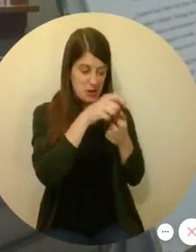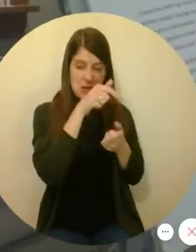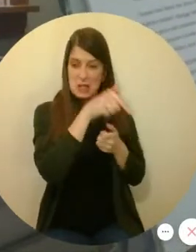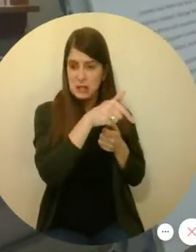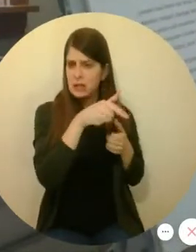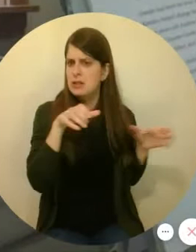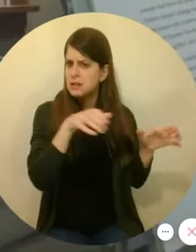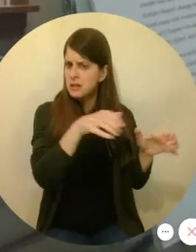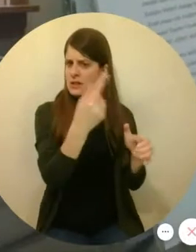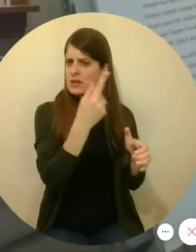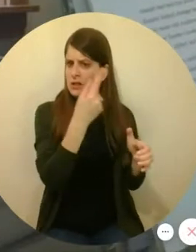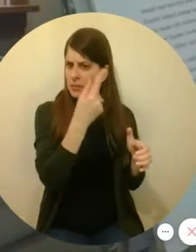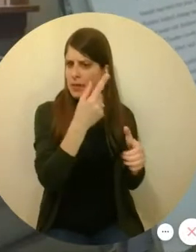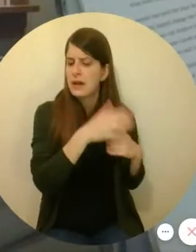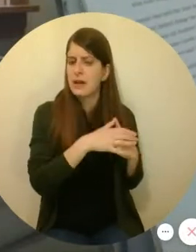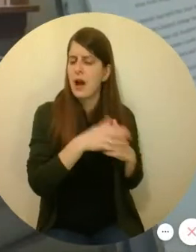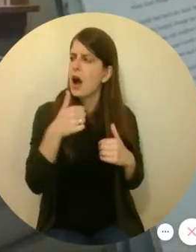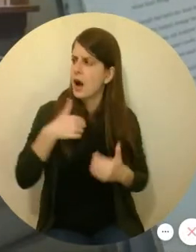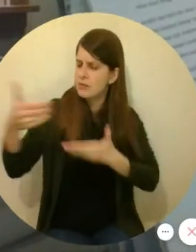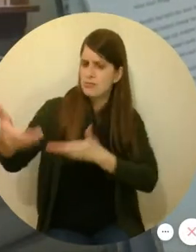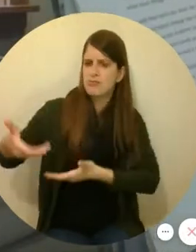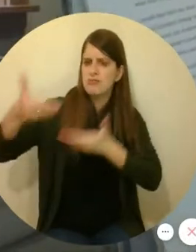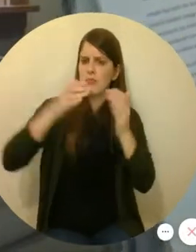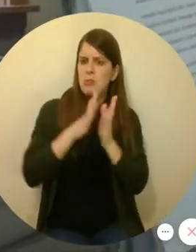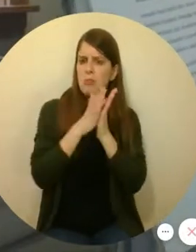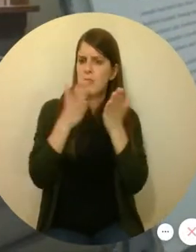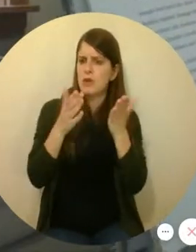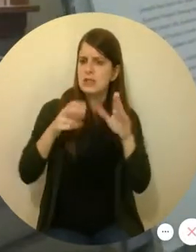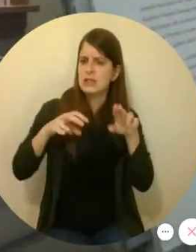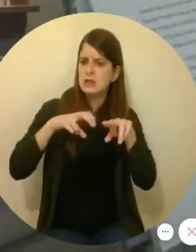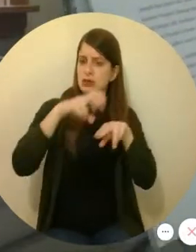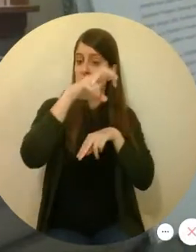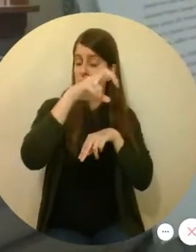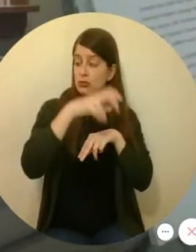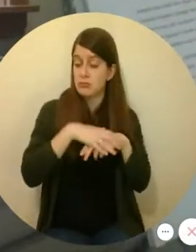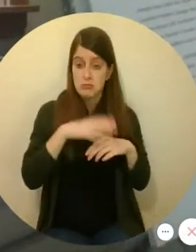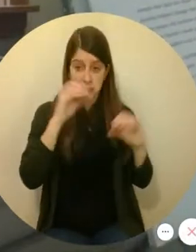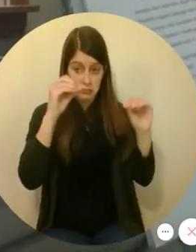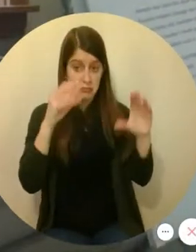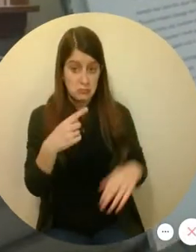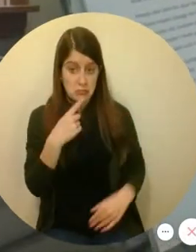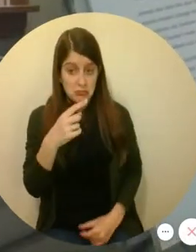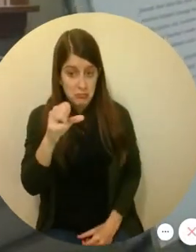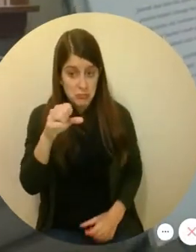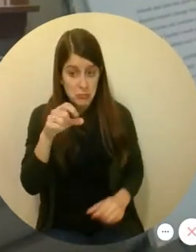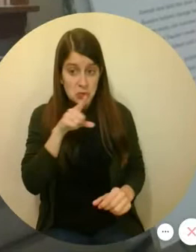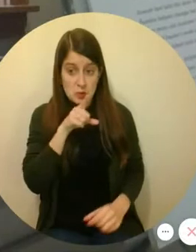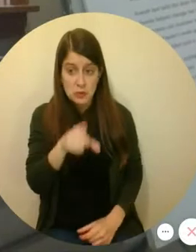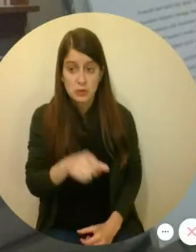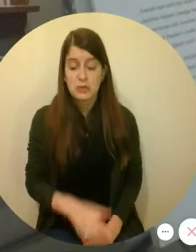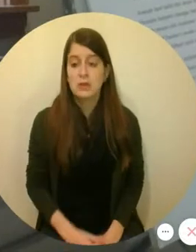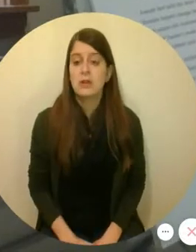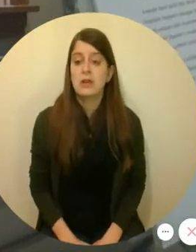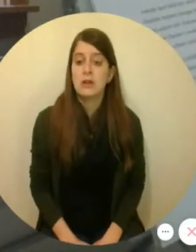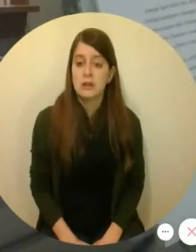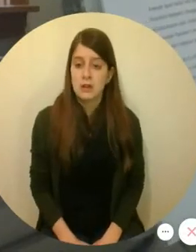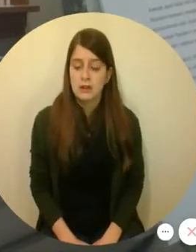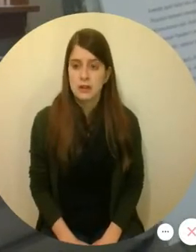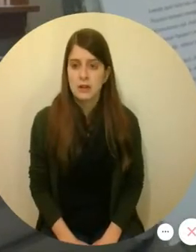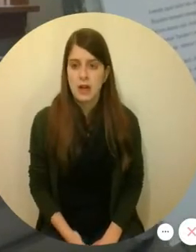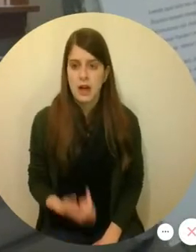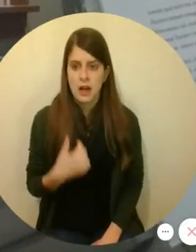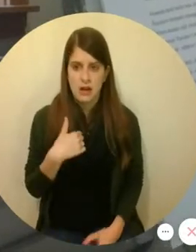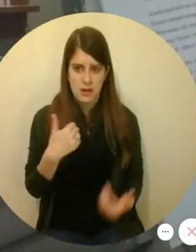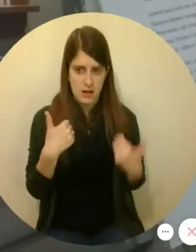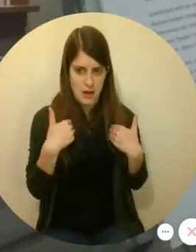carried teacher's books up the stairs, he said. And Miss Albert said it was true. I stood there holding Miss Albert's rock in my